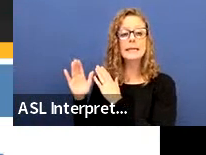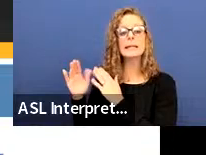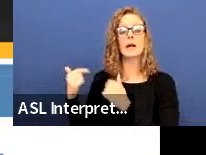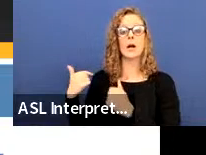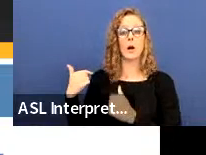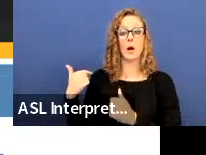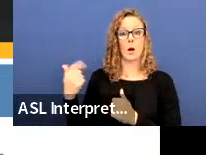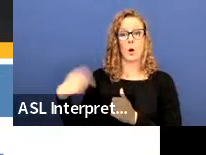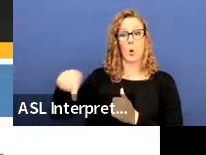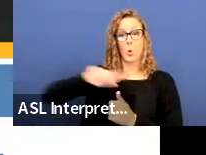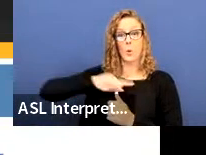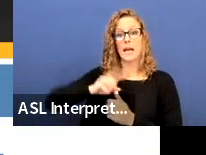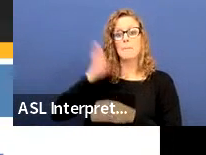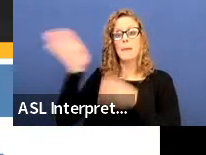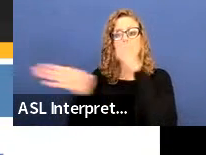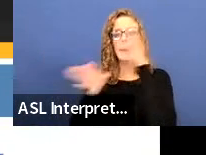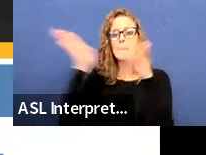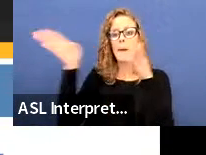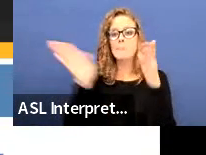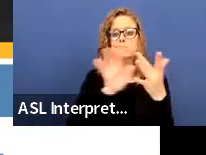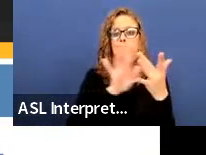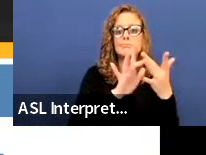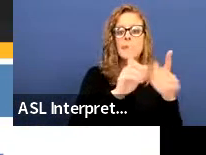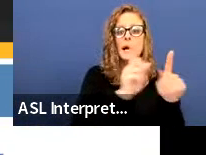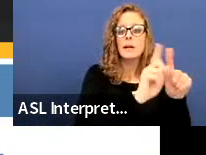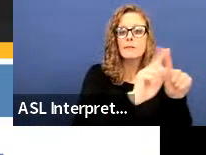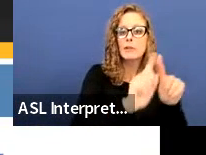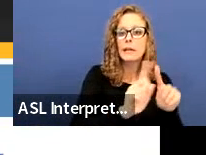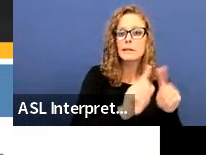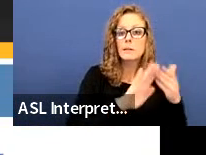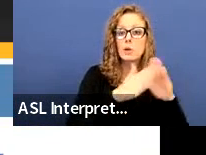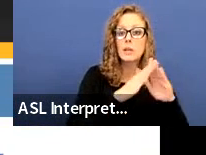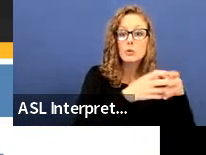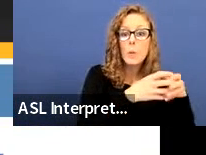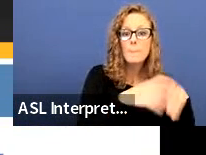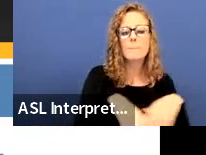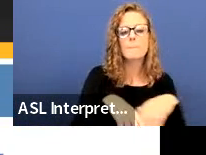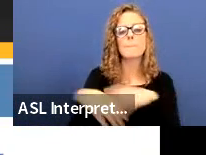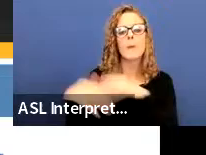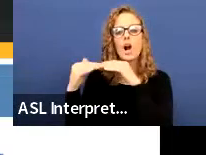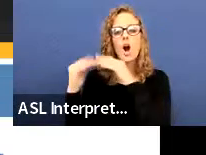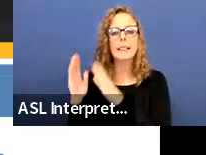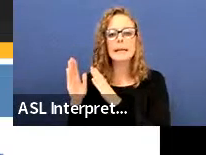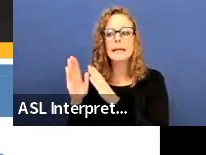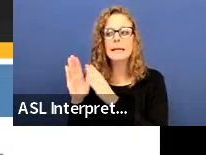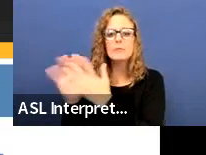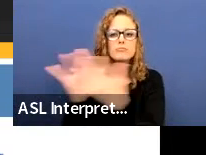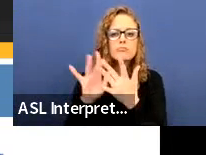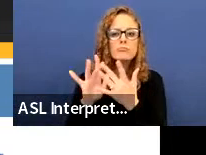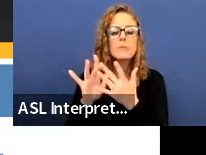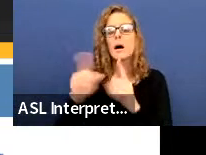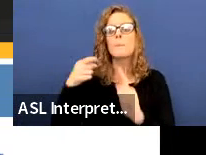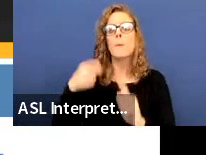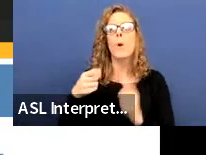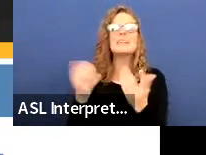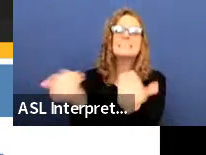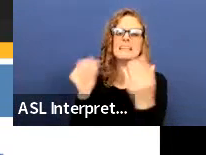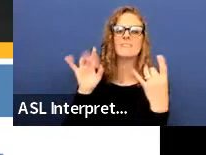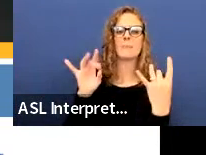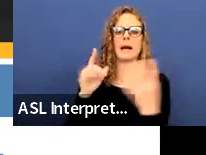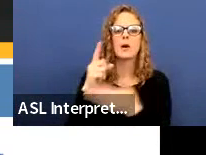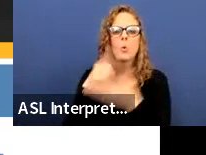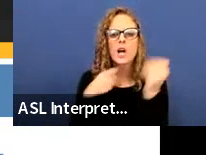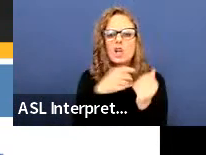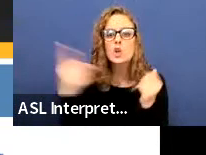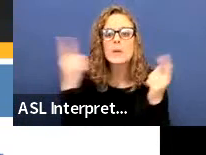different community groups and some of our other colleagues, just continually getting feedback. What are you